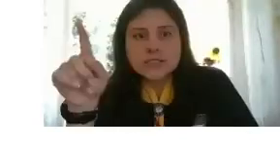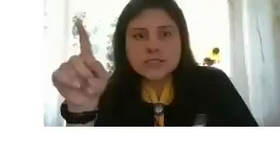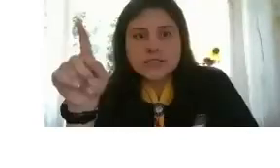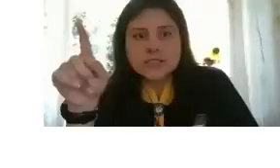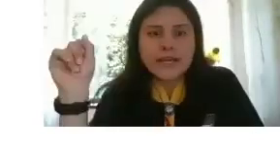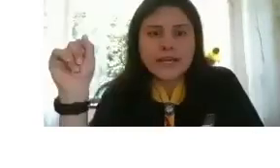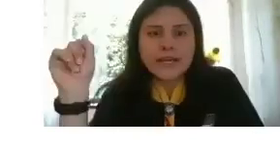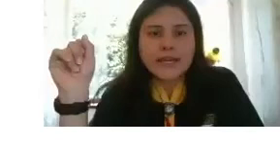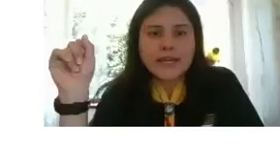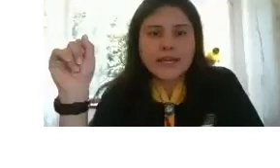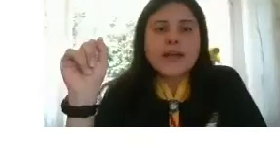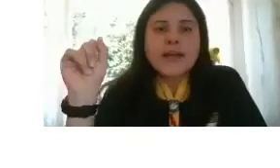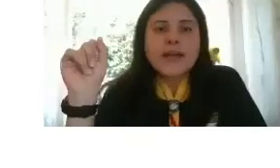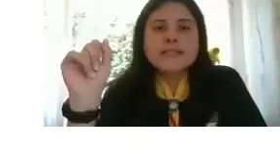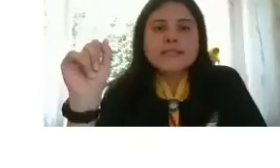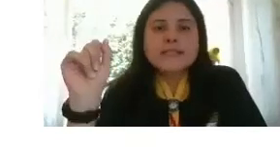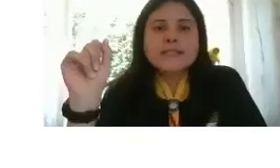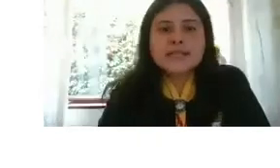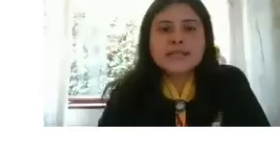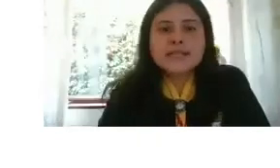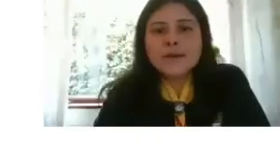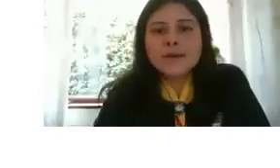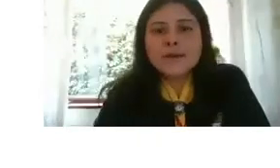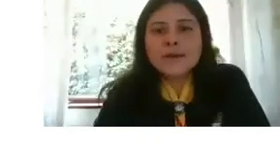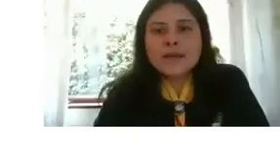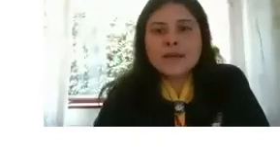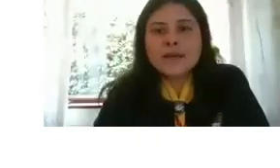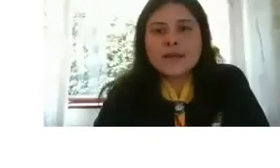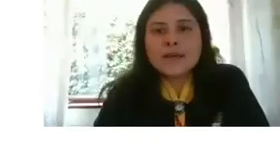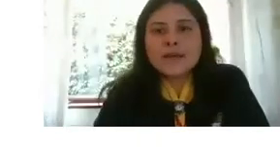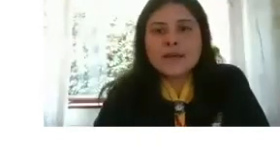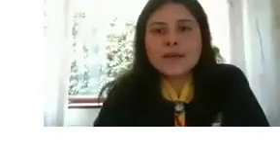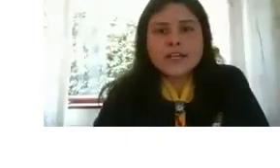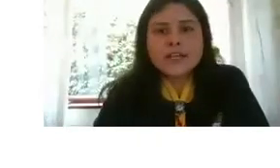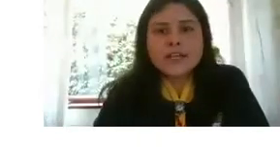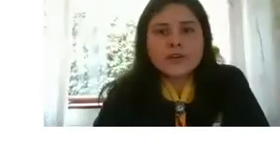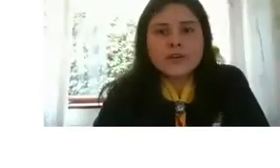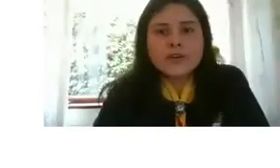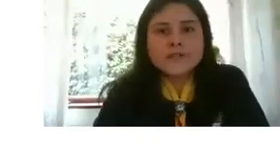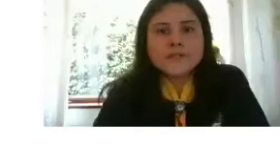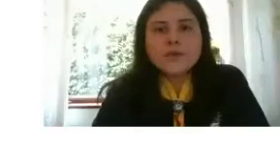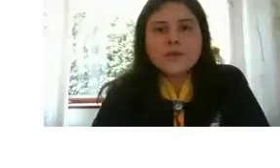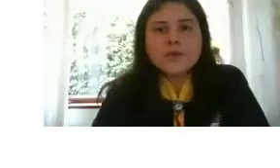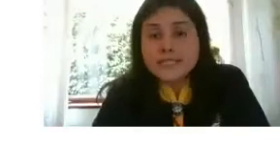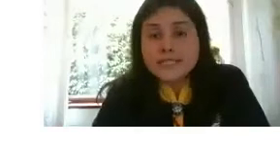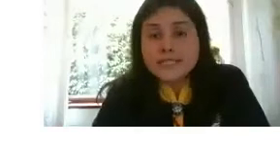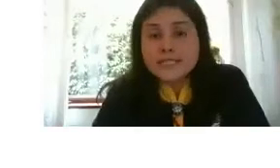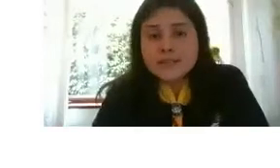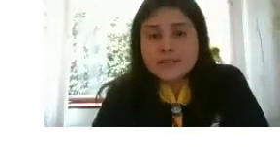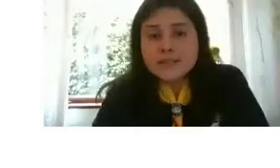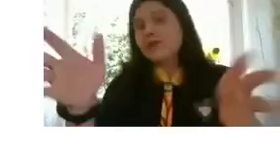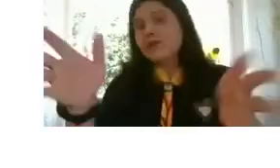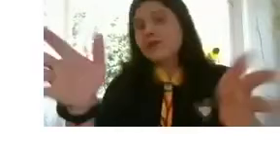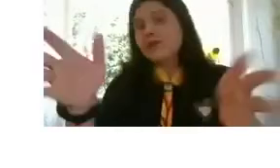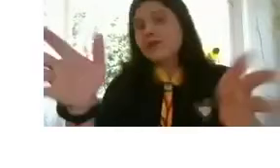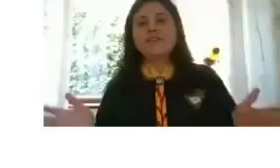british-sign.co.uk. And as you can see, this is a screenshot from that website, and you have greetings. Like,